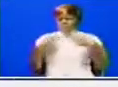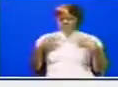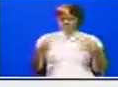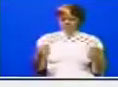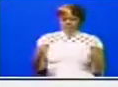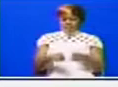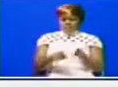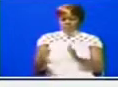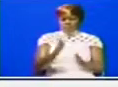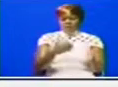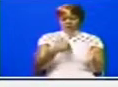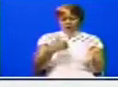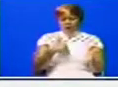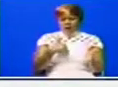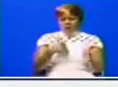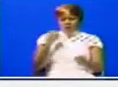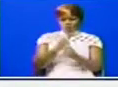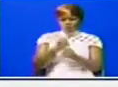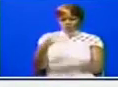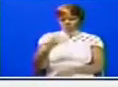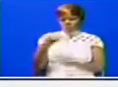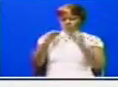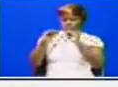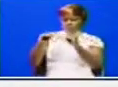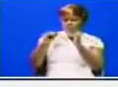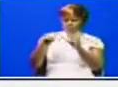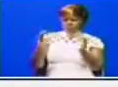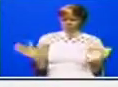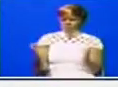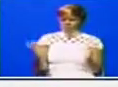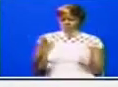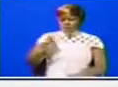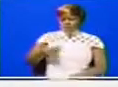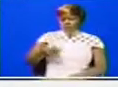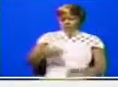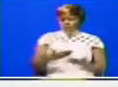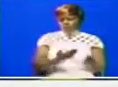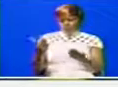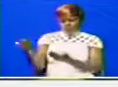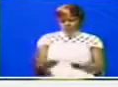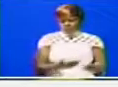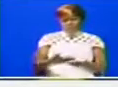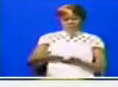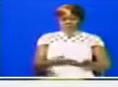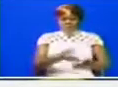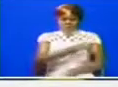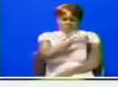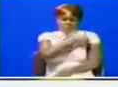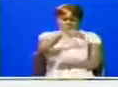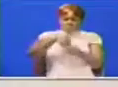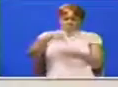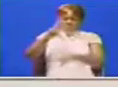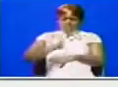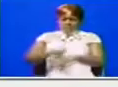is also planning to carry out more civic education, as it encourages mothers to take their children to hospitals in time for